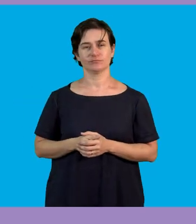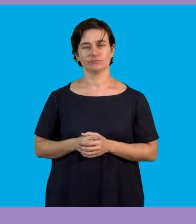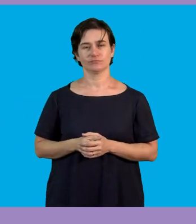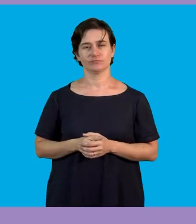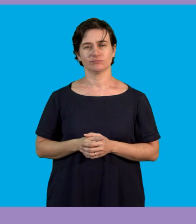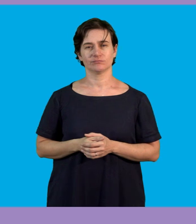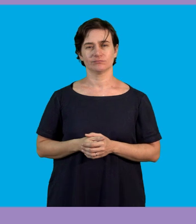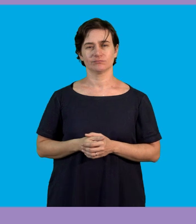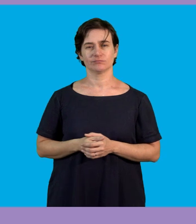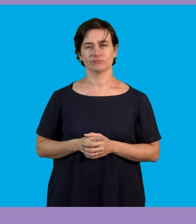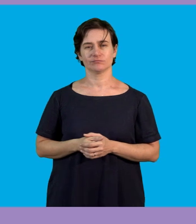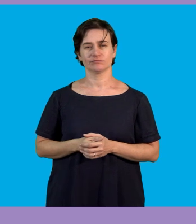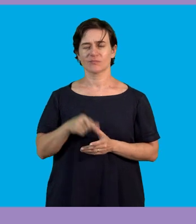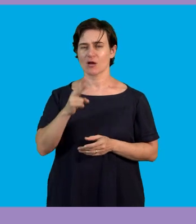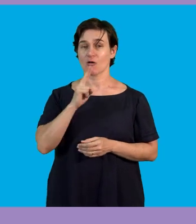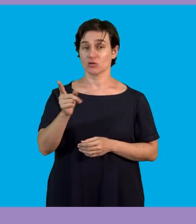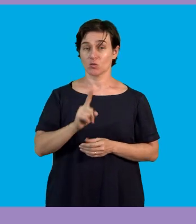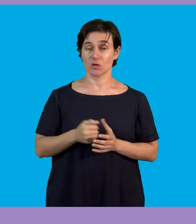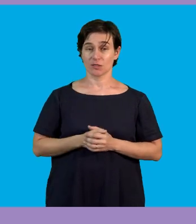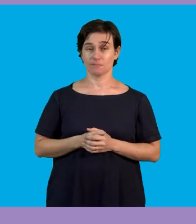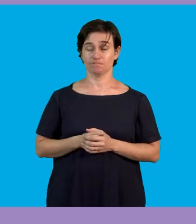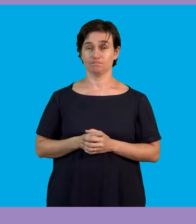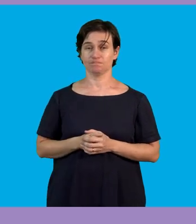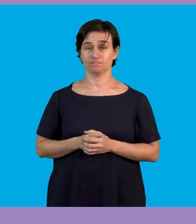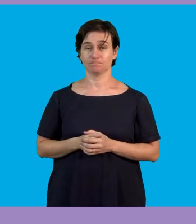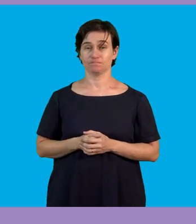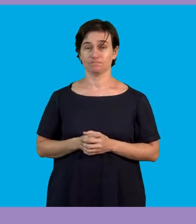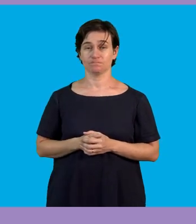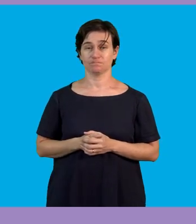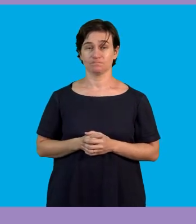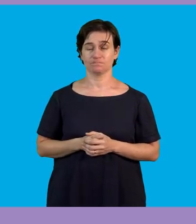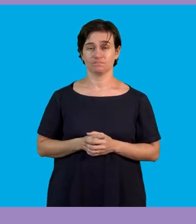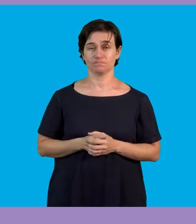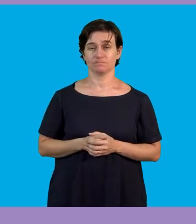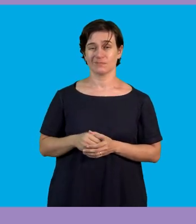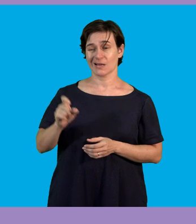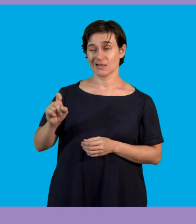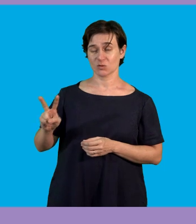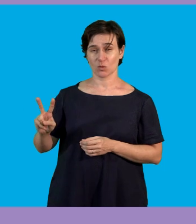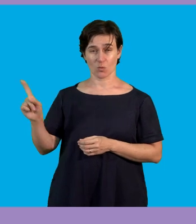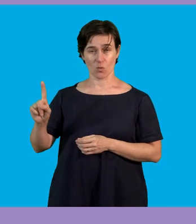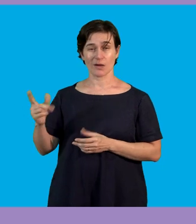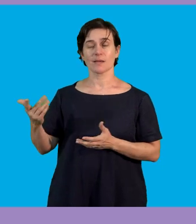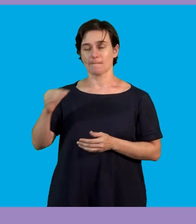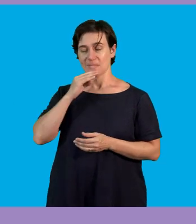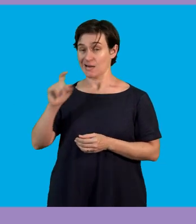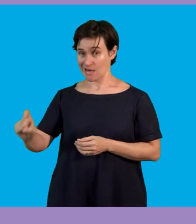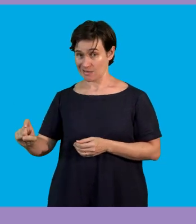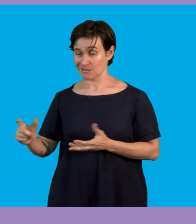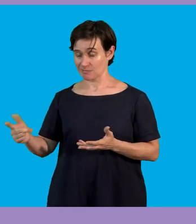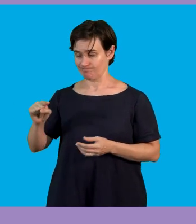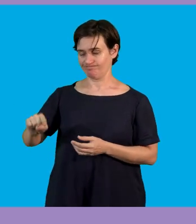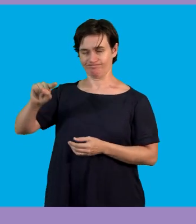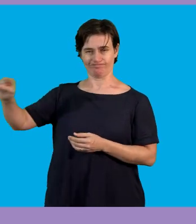side as well, and therefore the outcome is that the square root of x squared is